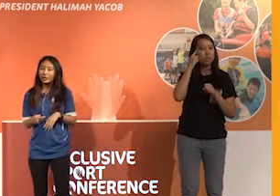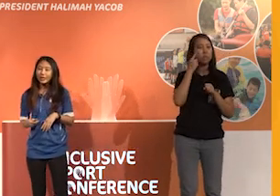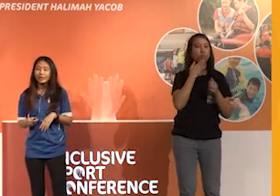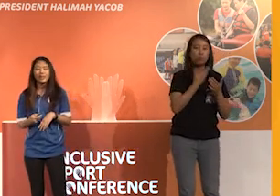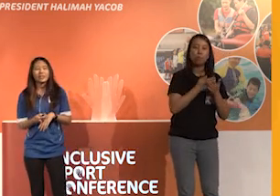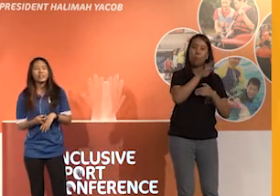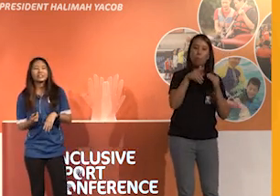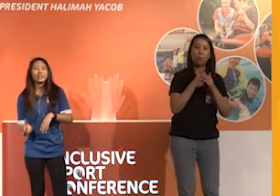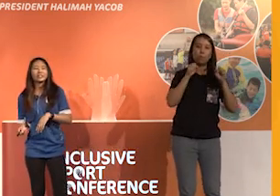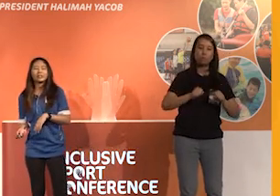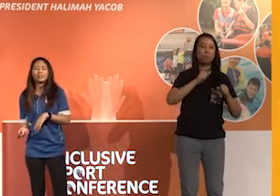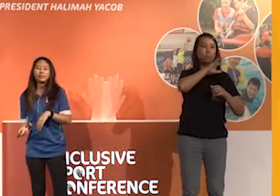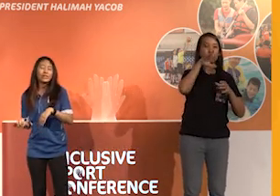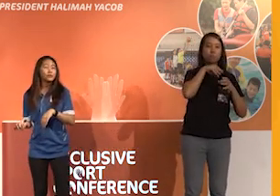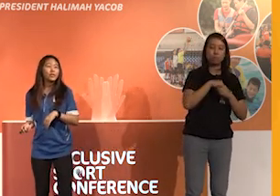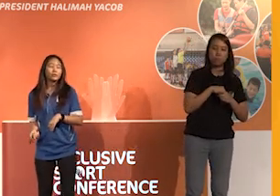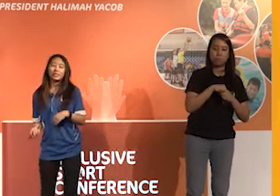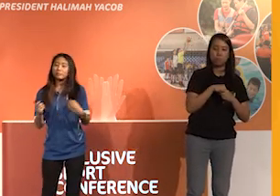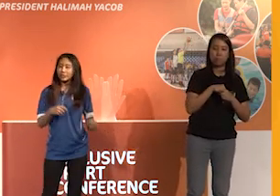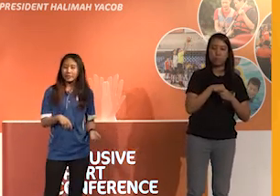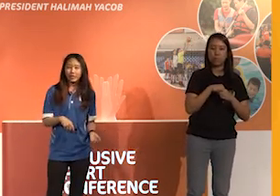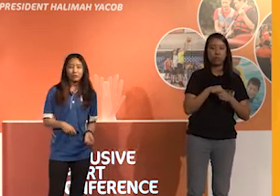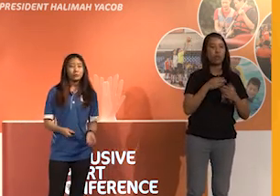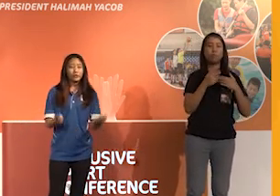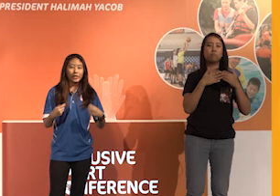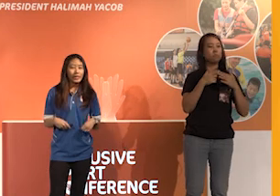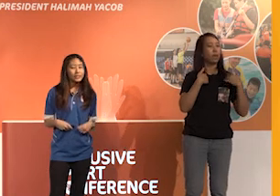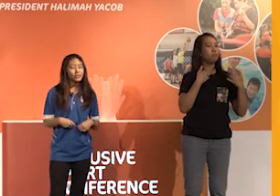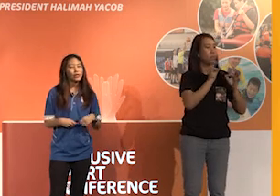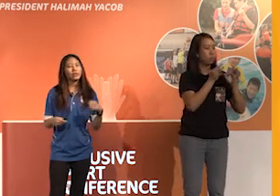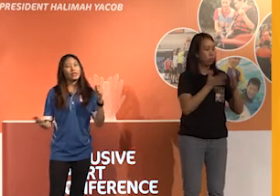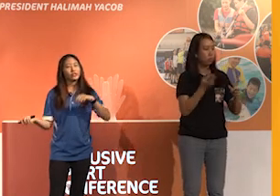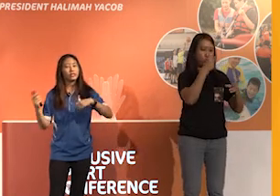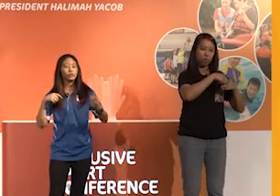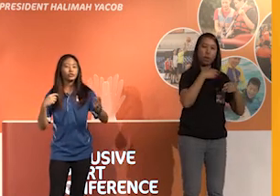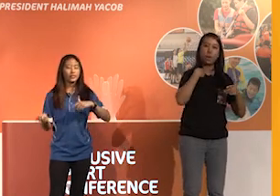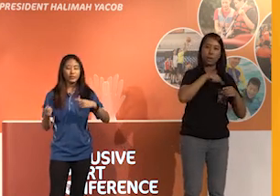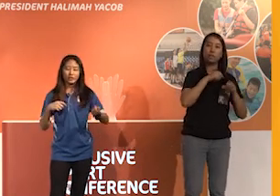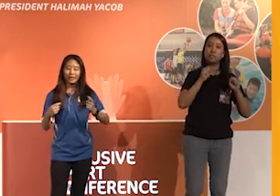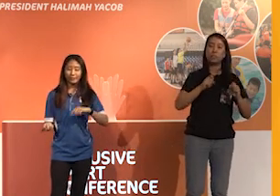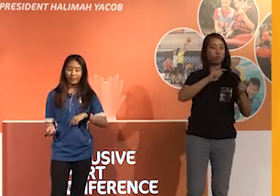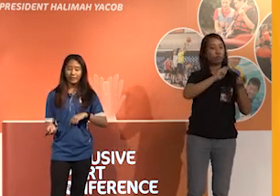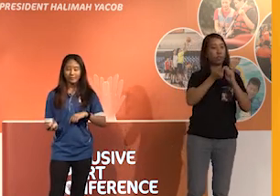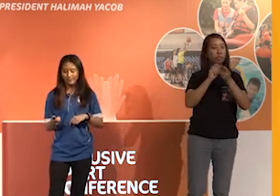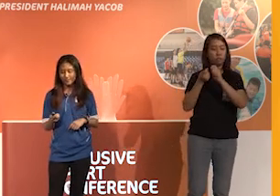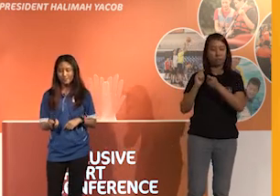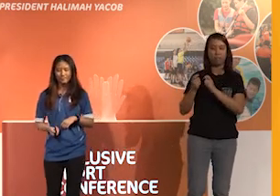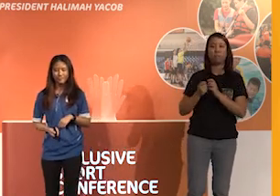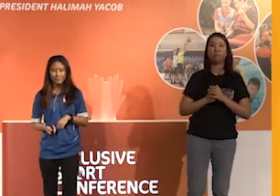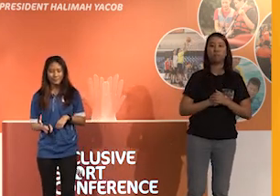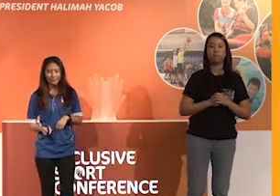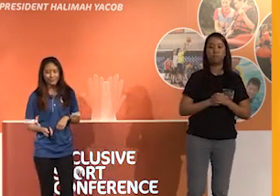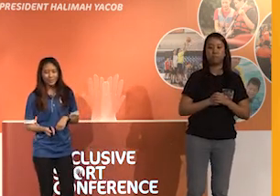be included in a sense that because anyway there'll be interpreters that could be joining us so that we can actually do a translation kind of thing.